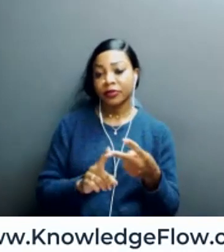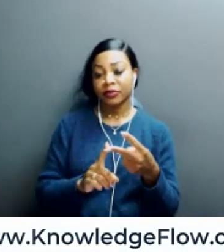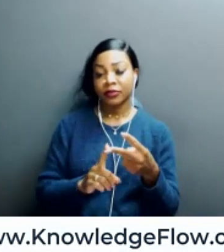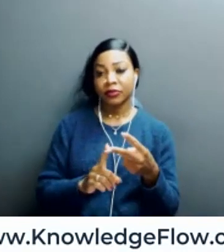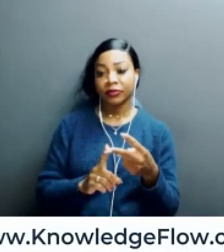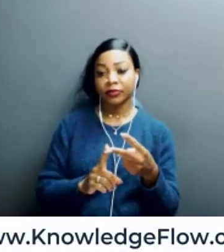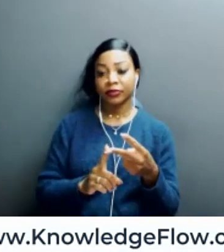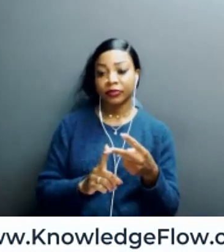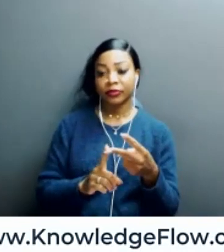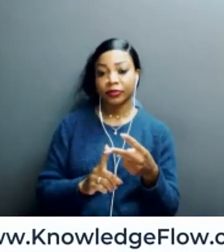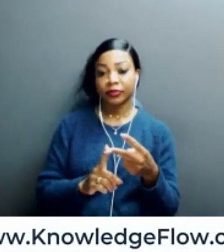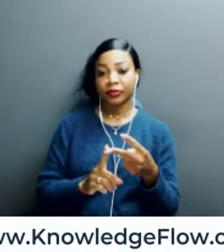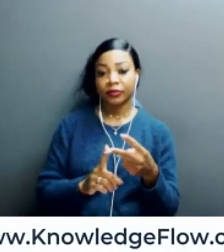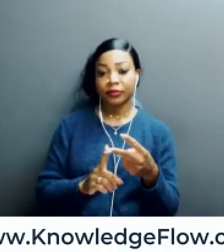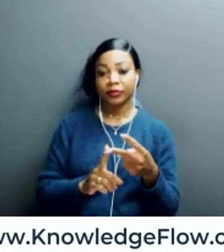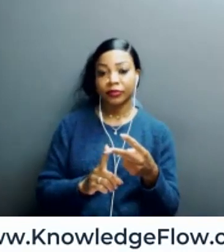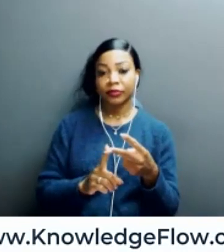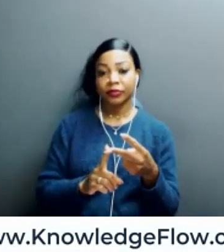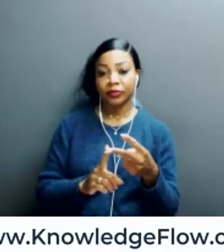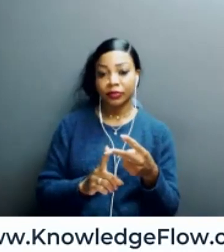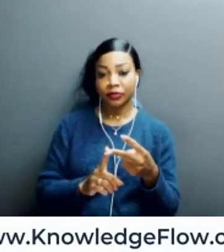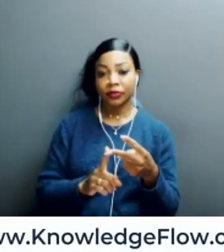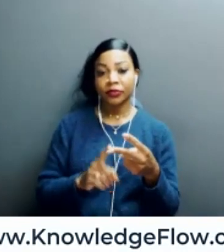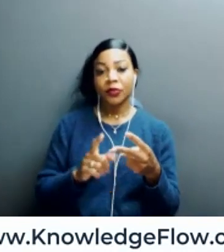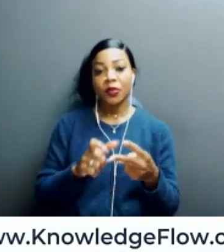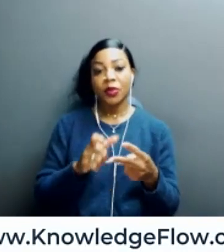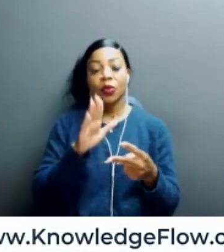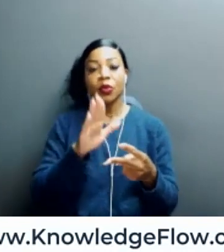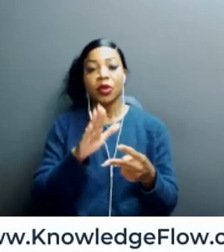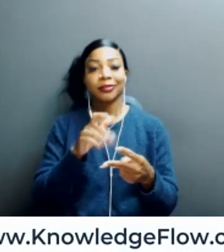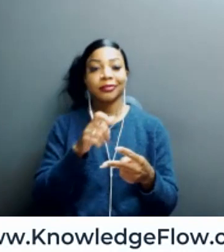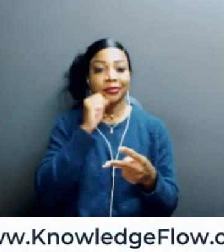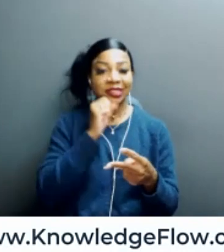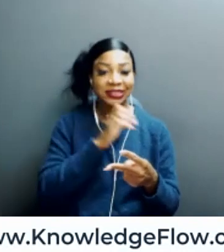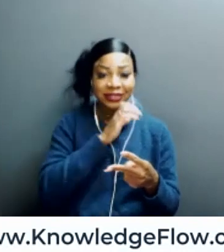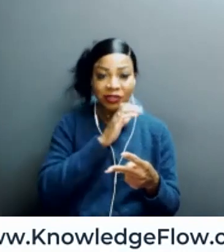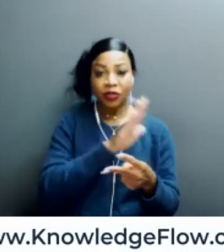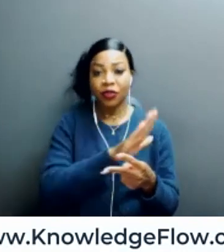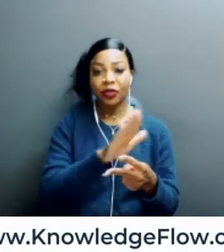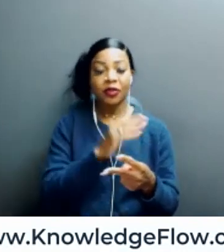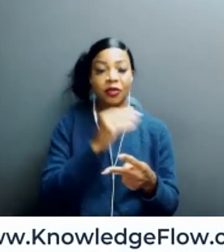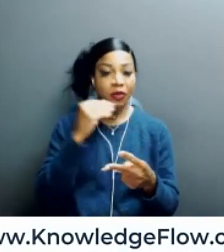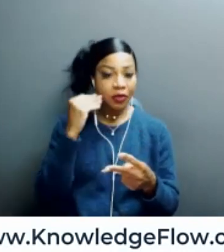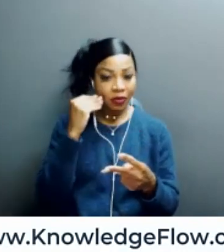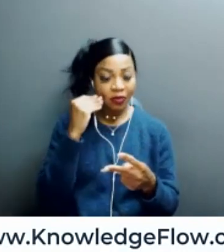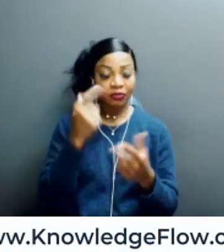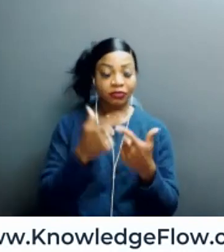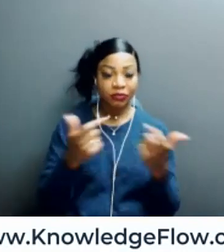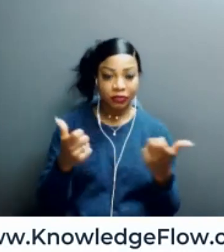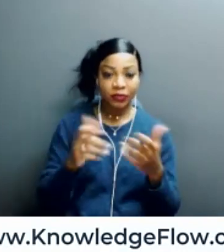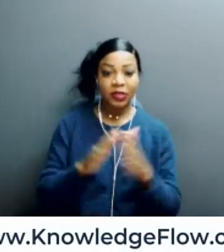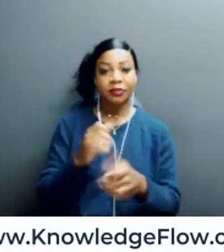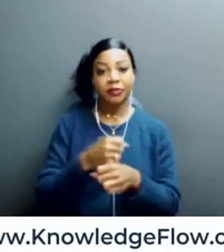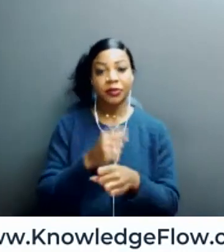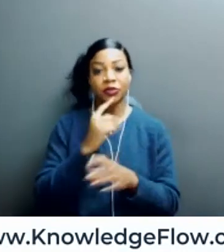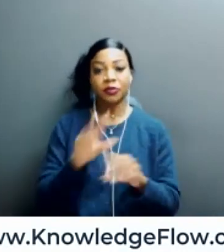different uh you know homes for older adults and so on is to make sure that we are you know providing like access